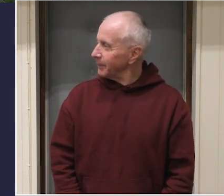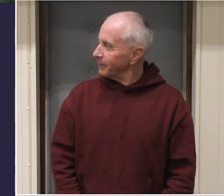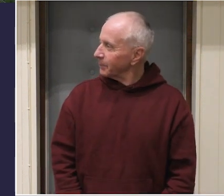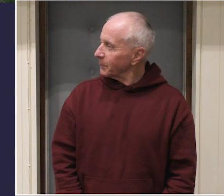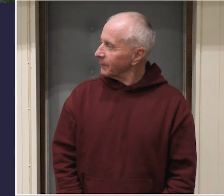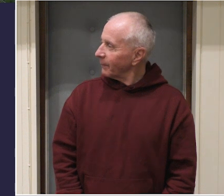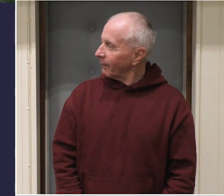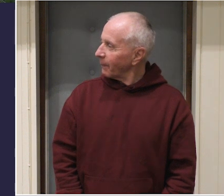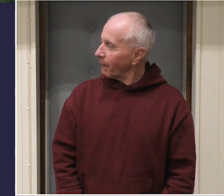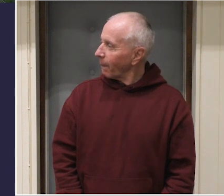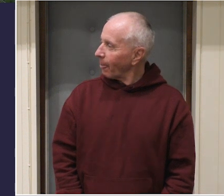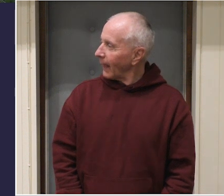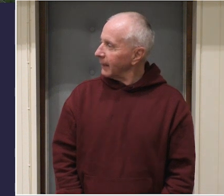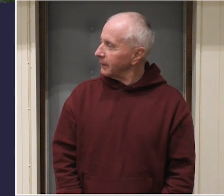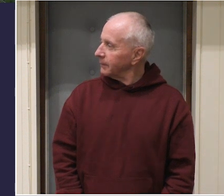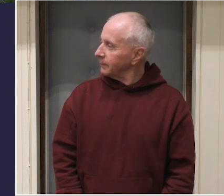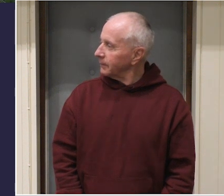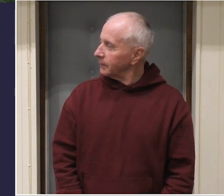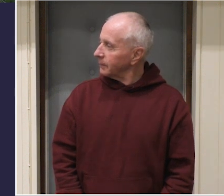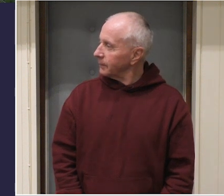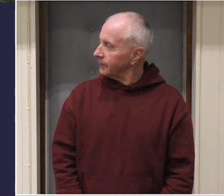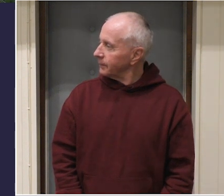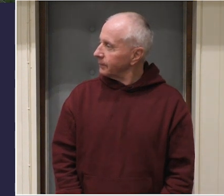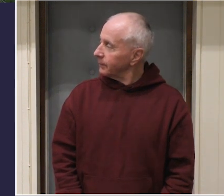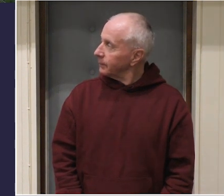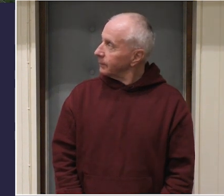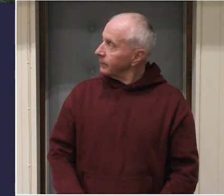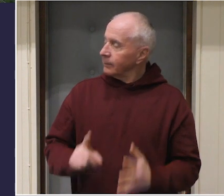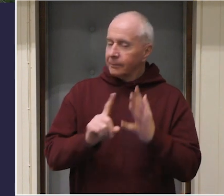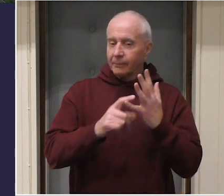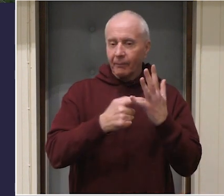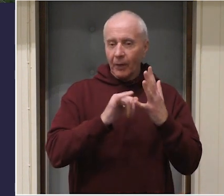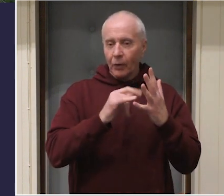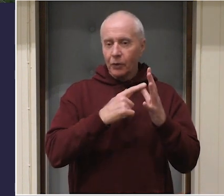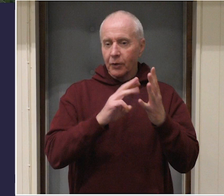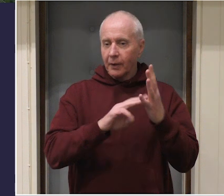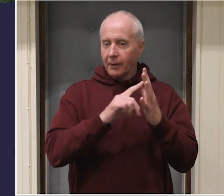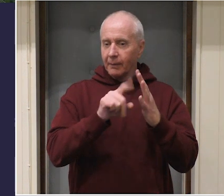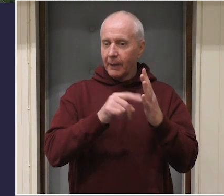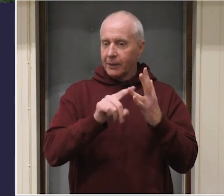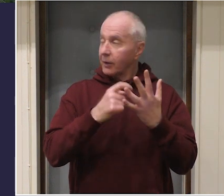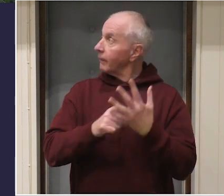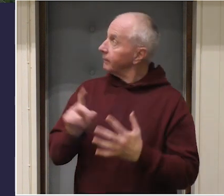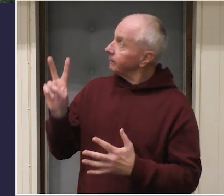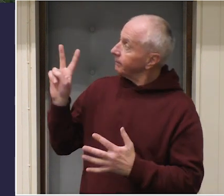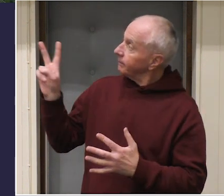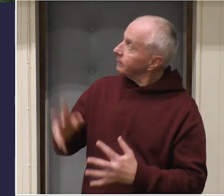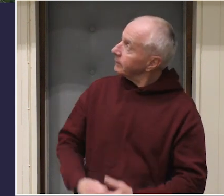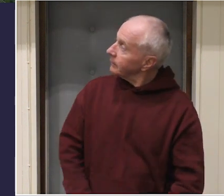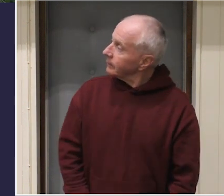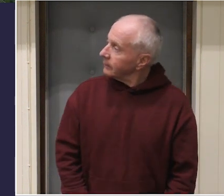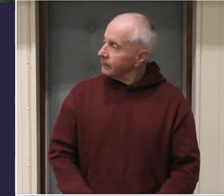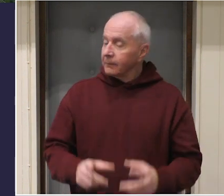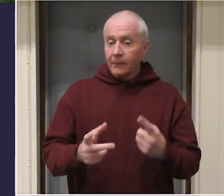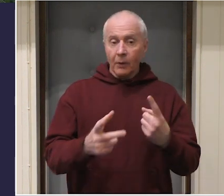Right, okay, so it's back to the mouse then. Okay, so this is Ursa Major. As you can see here, one of those objects is a